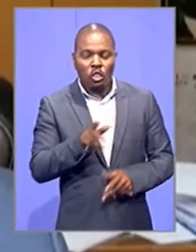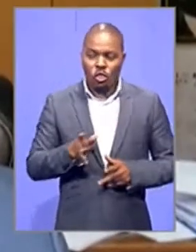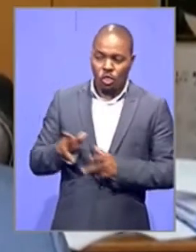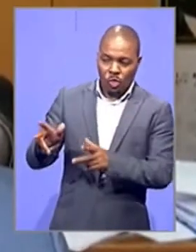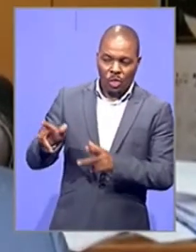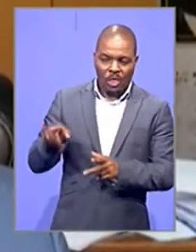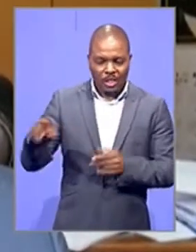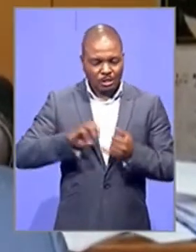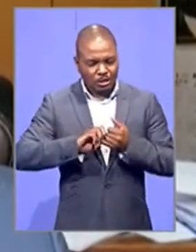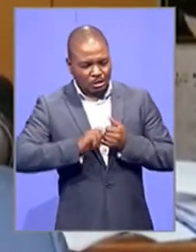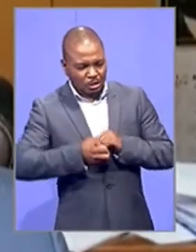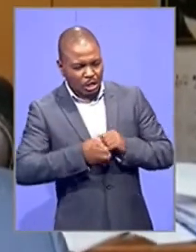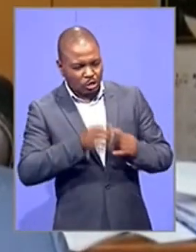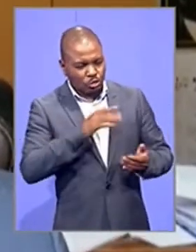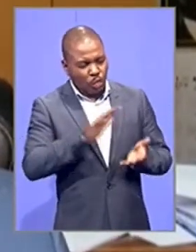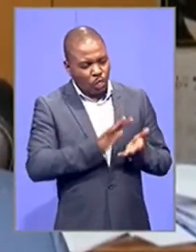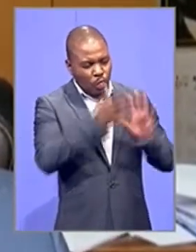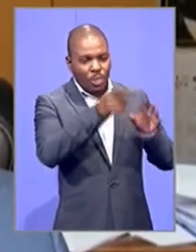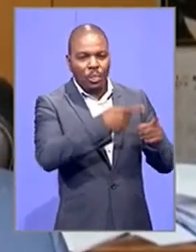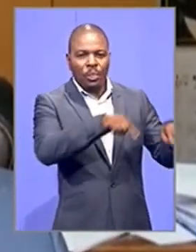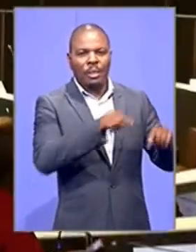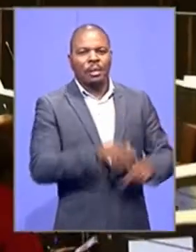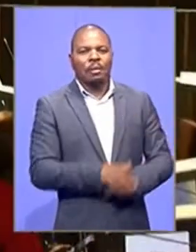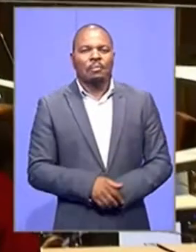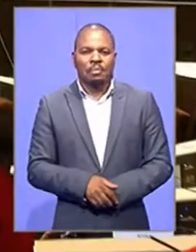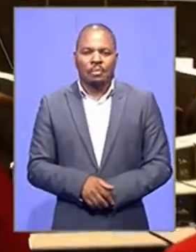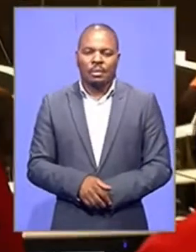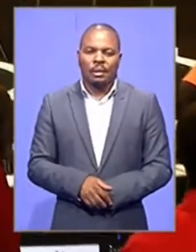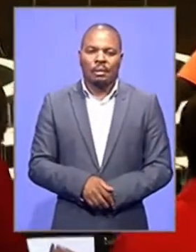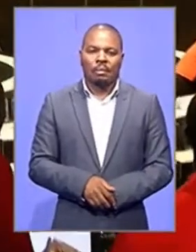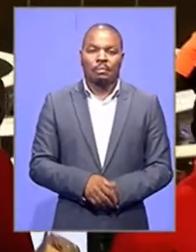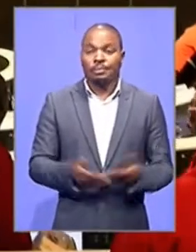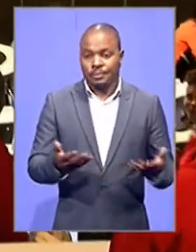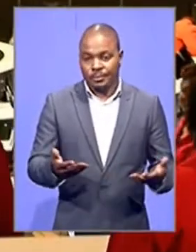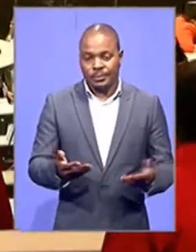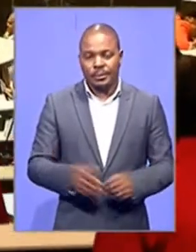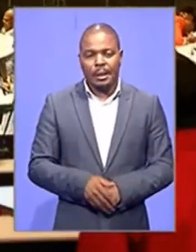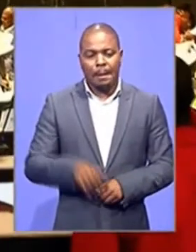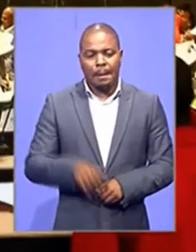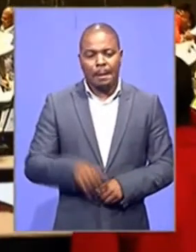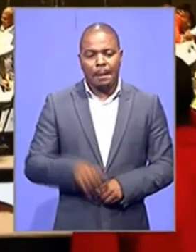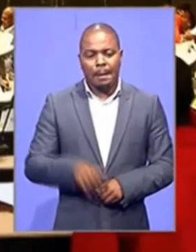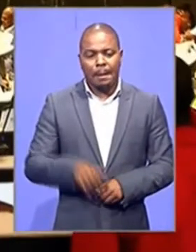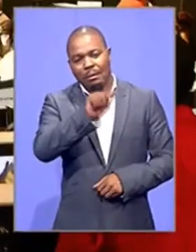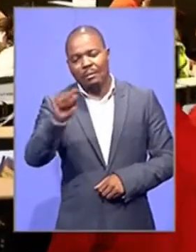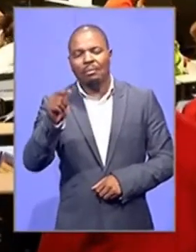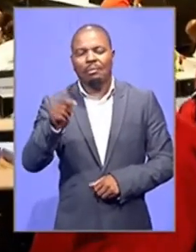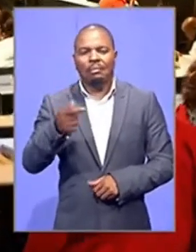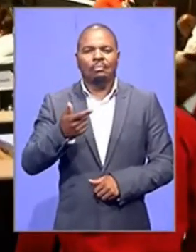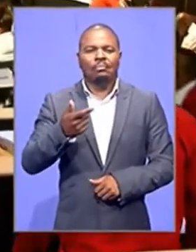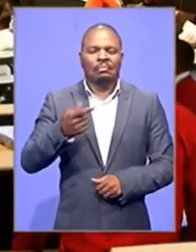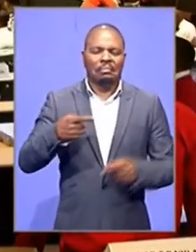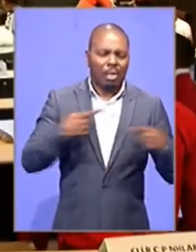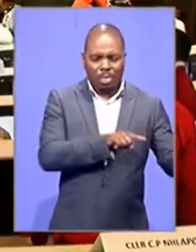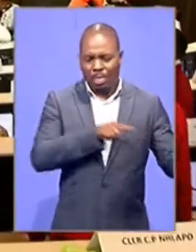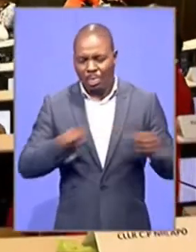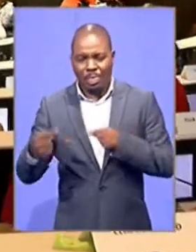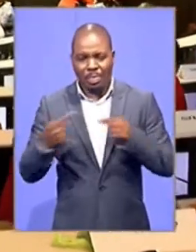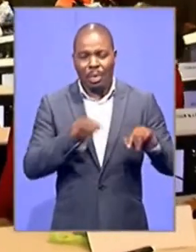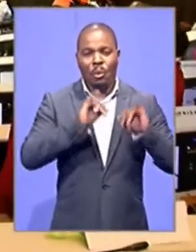who have vowed not to work with them. Jwale ka ha ntwa bomasepaleng ba baholo naha ka bophara e bonahala